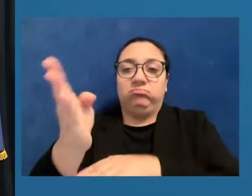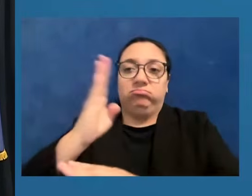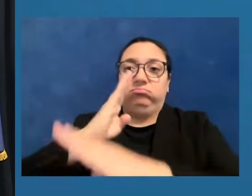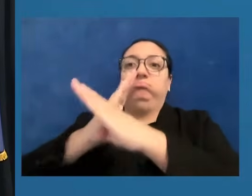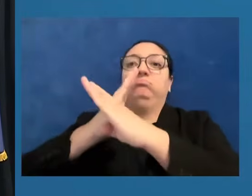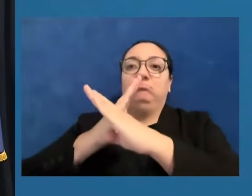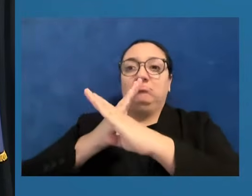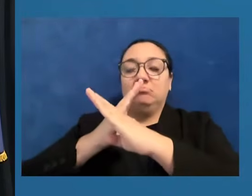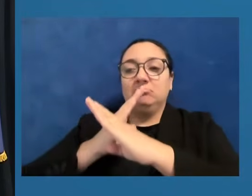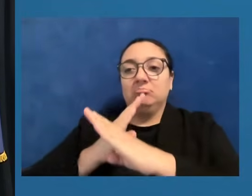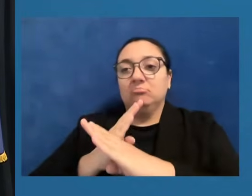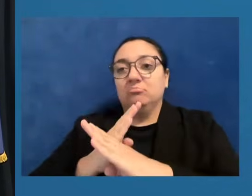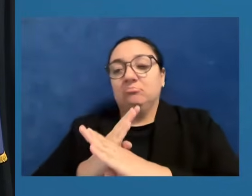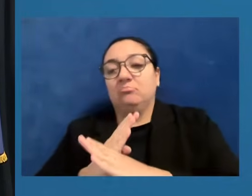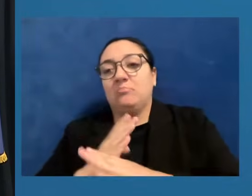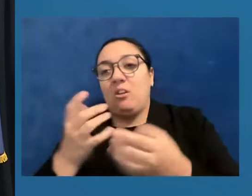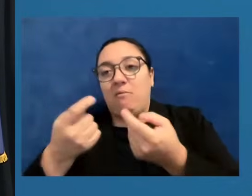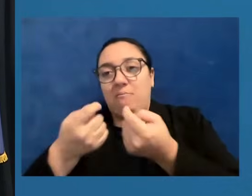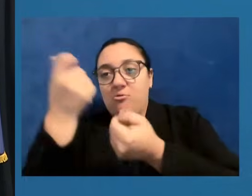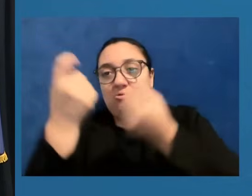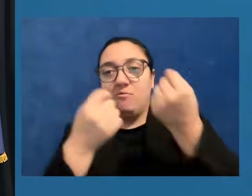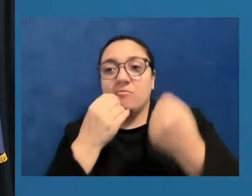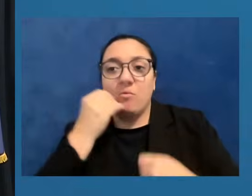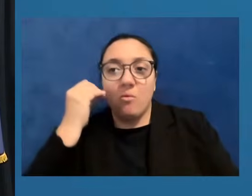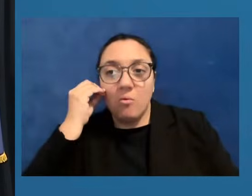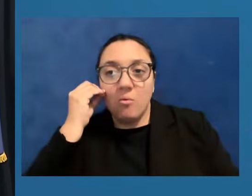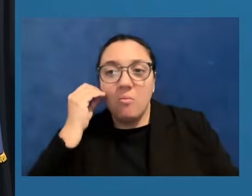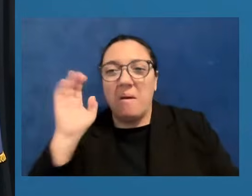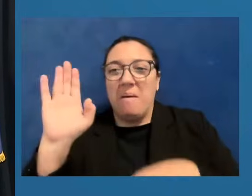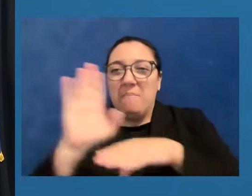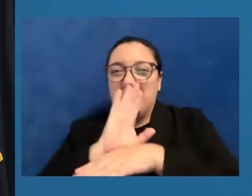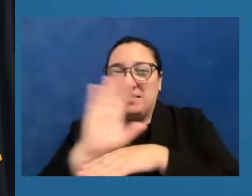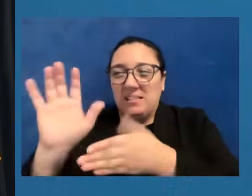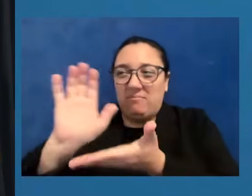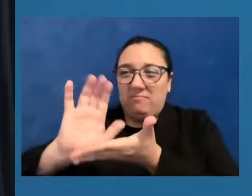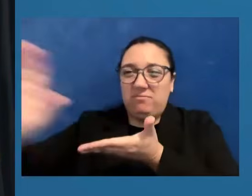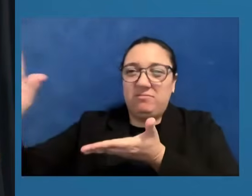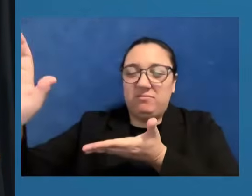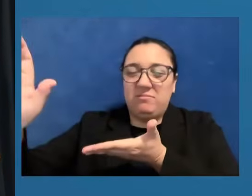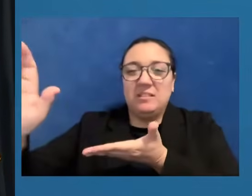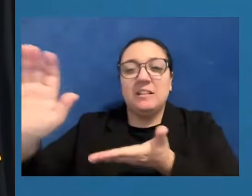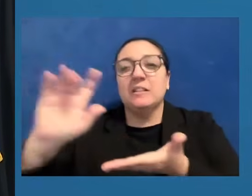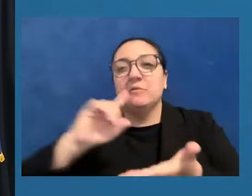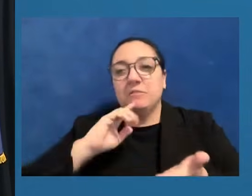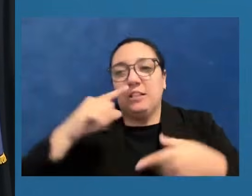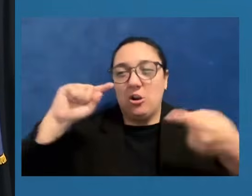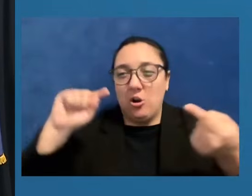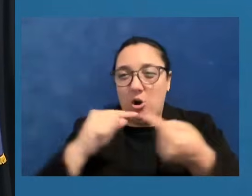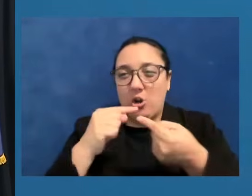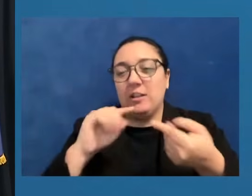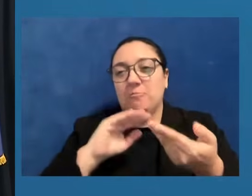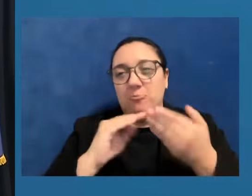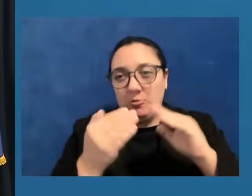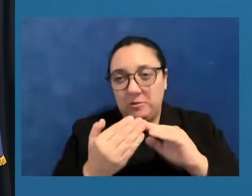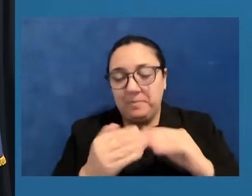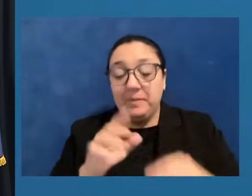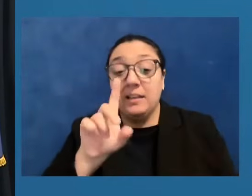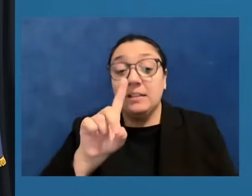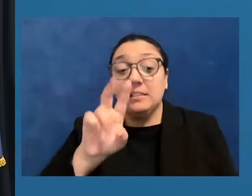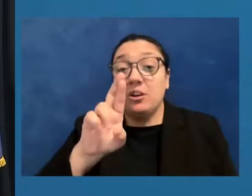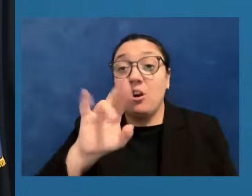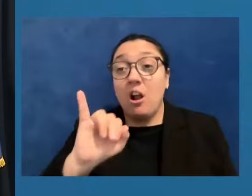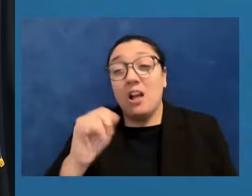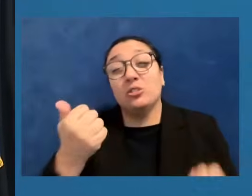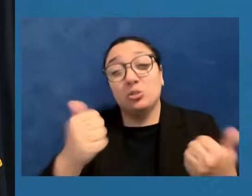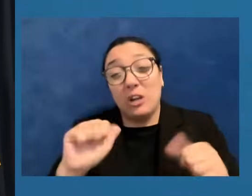homes, displacing businesses, and dividing the community. With the DRI serving as our foundation, we were working to right that